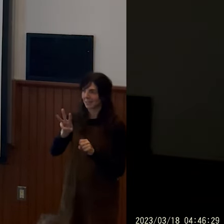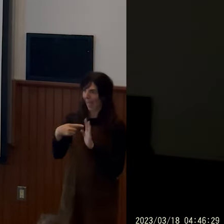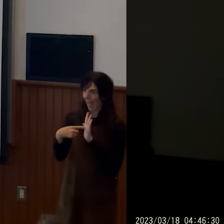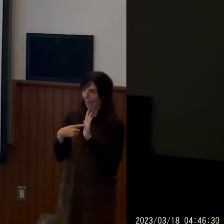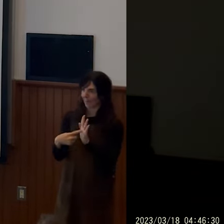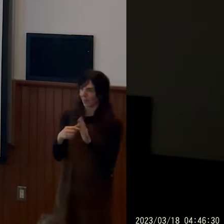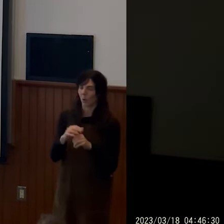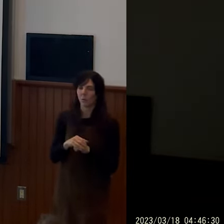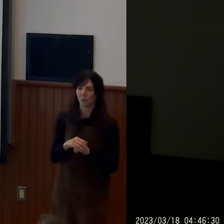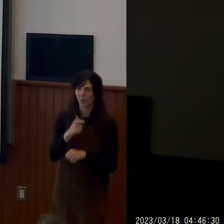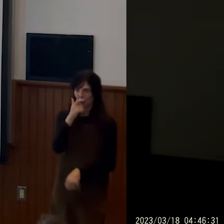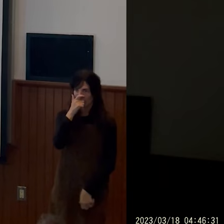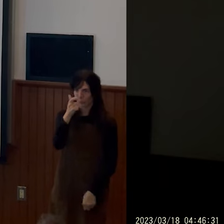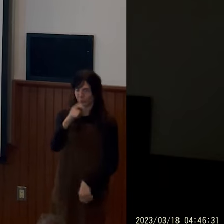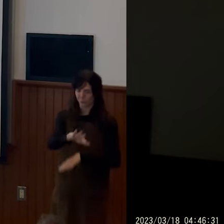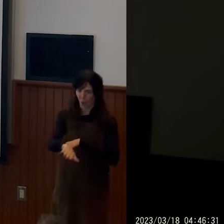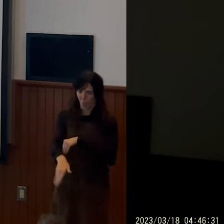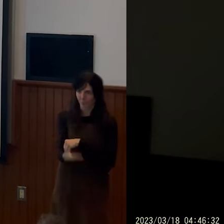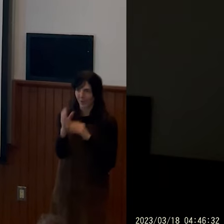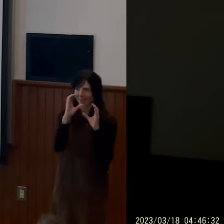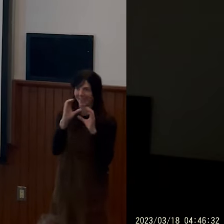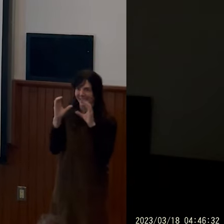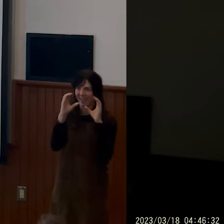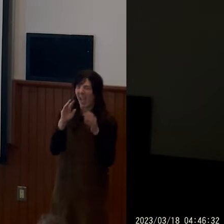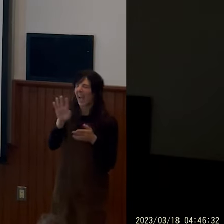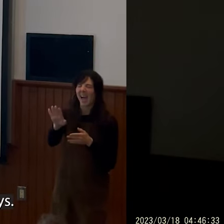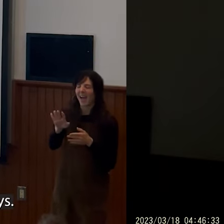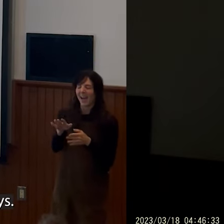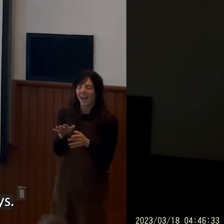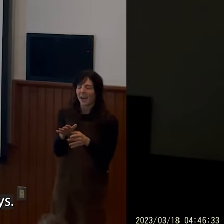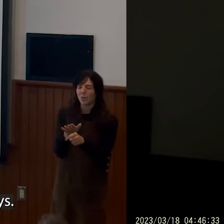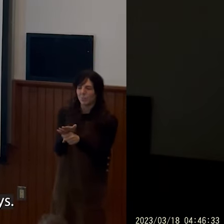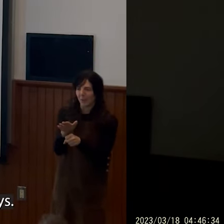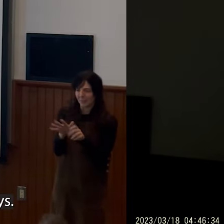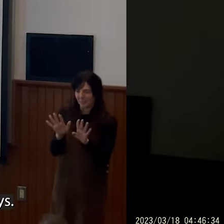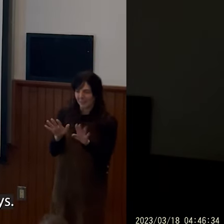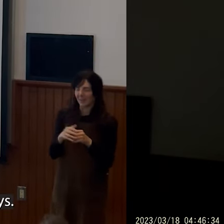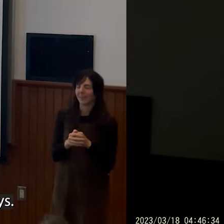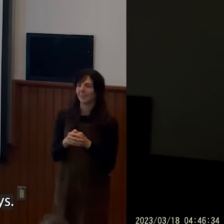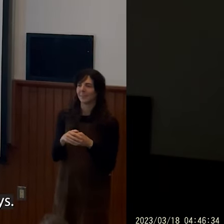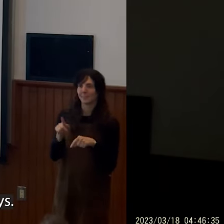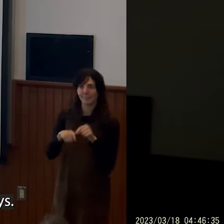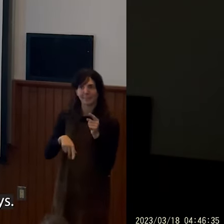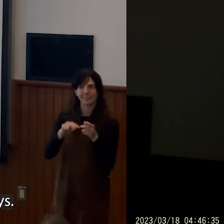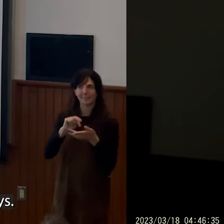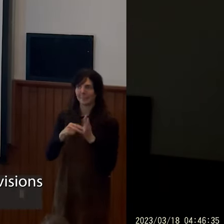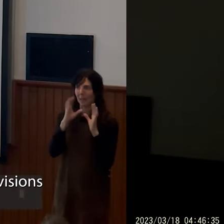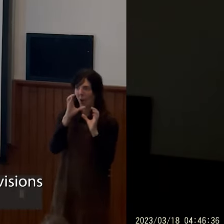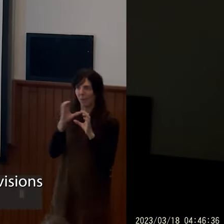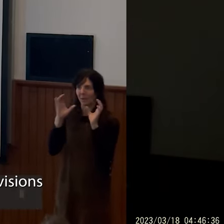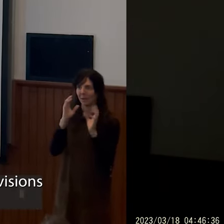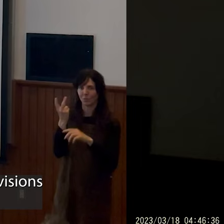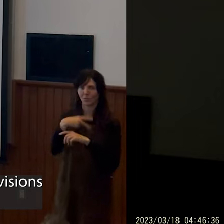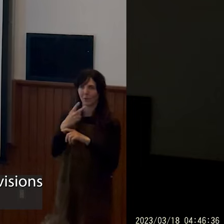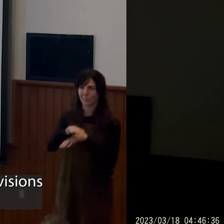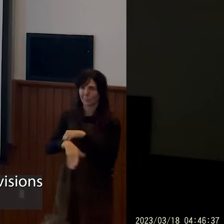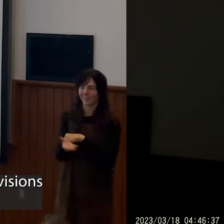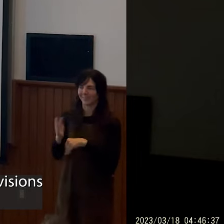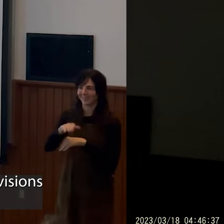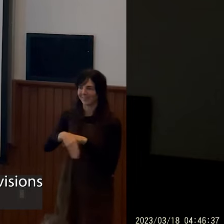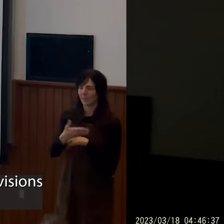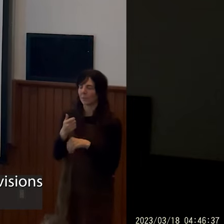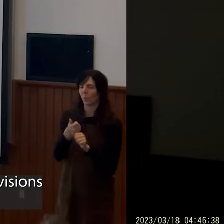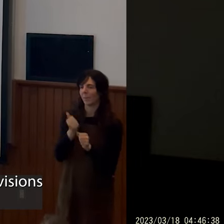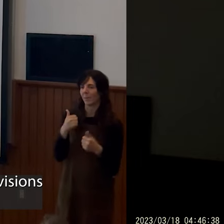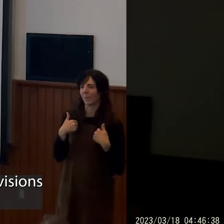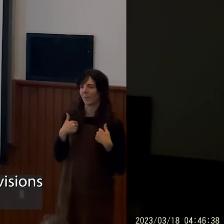So I actually have to not to watch series because I won't sleep for 2 days. So, however,